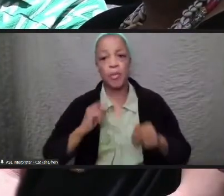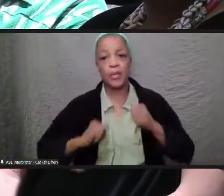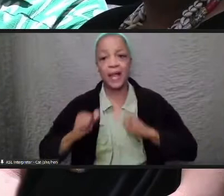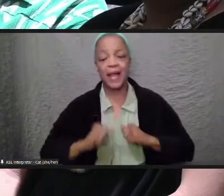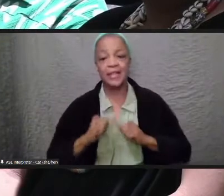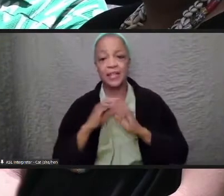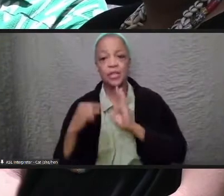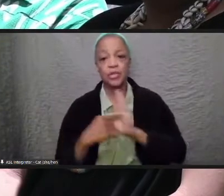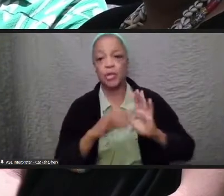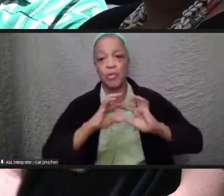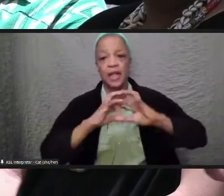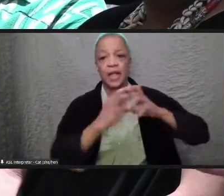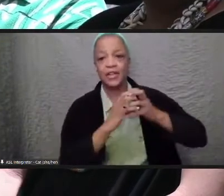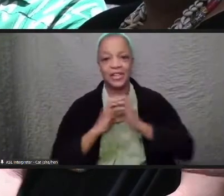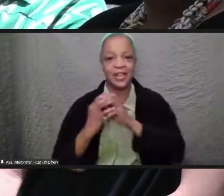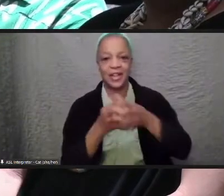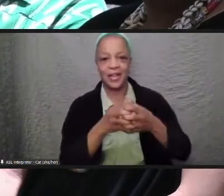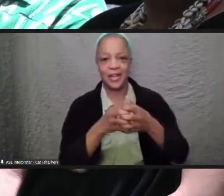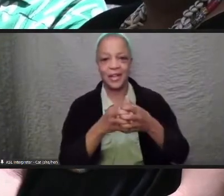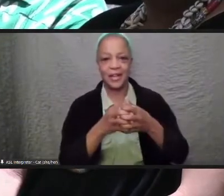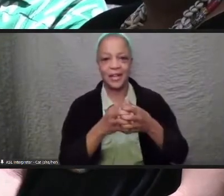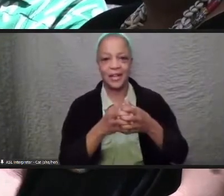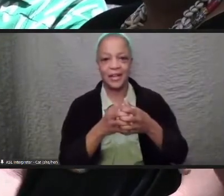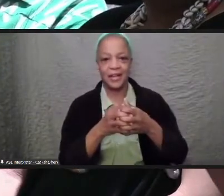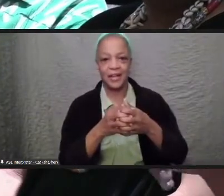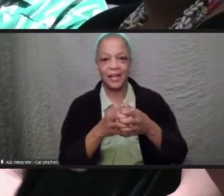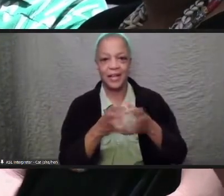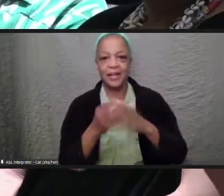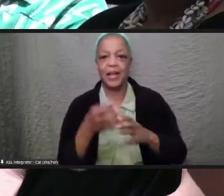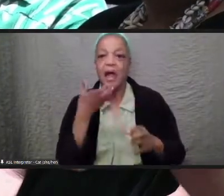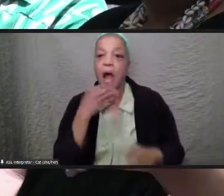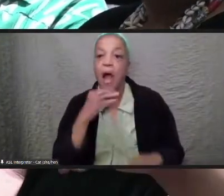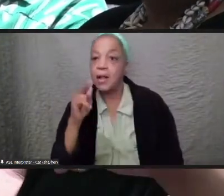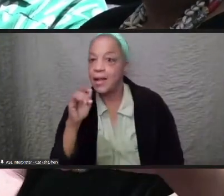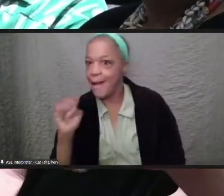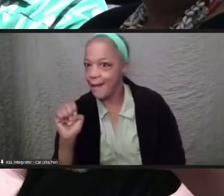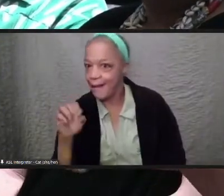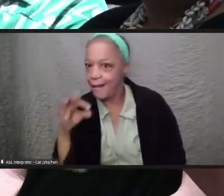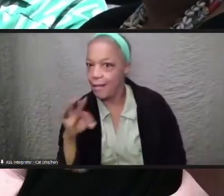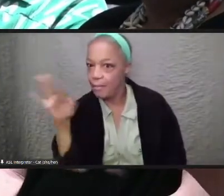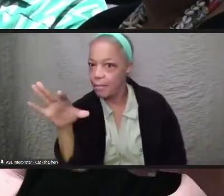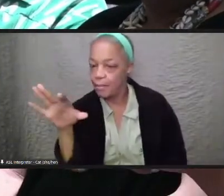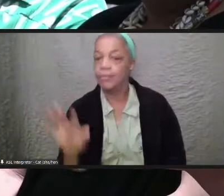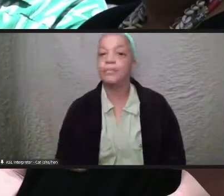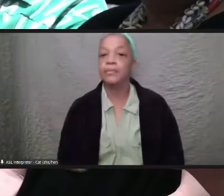intersectionality. And so, just going back, yeah, hot take, that's my hot take.